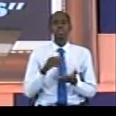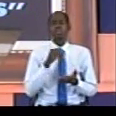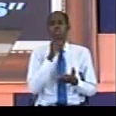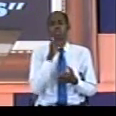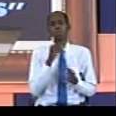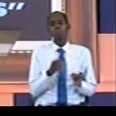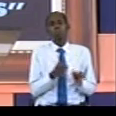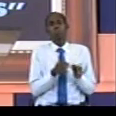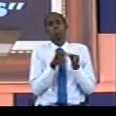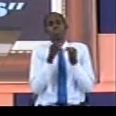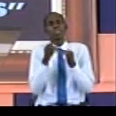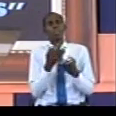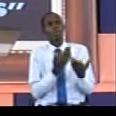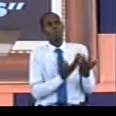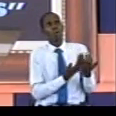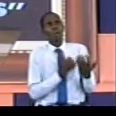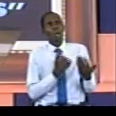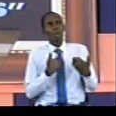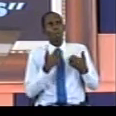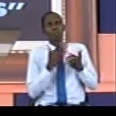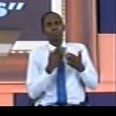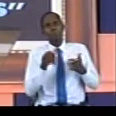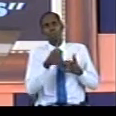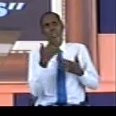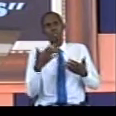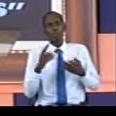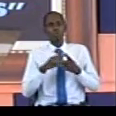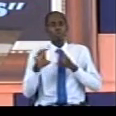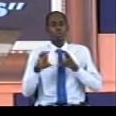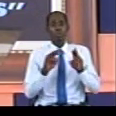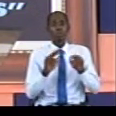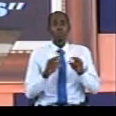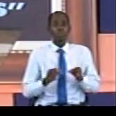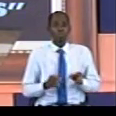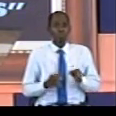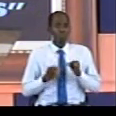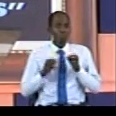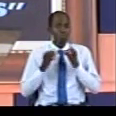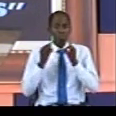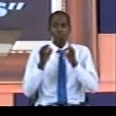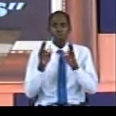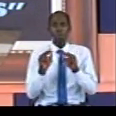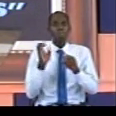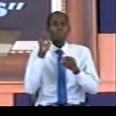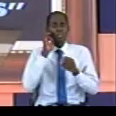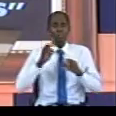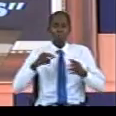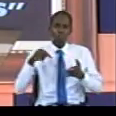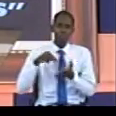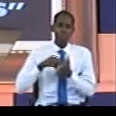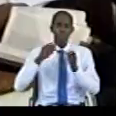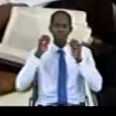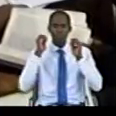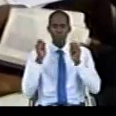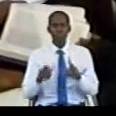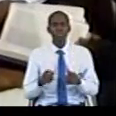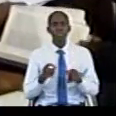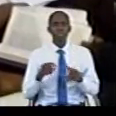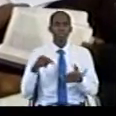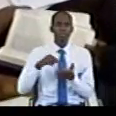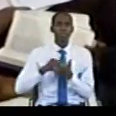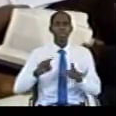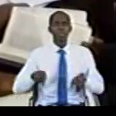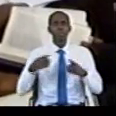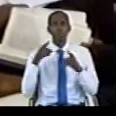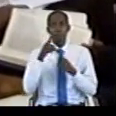still have that to do. And he arose and he went. You will arise and you will go. I said, you arise and you go, and you take